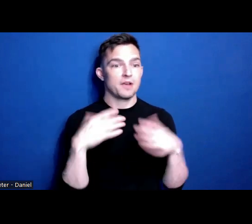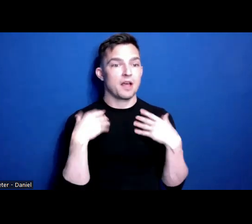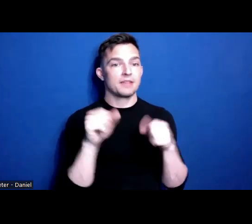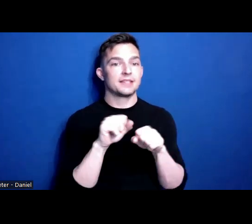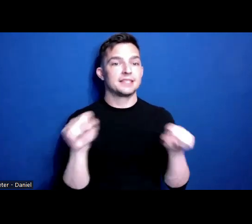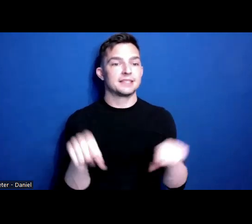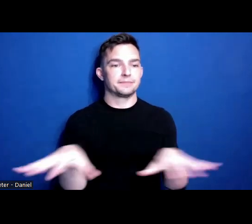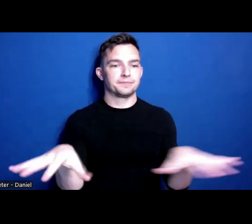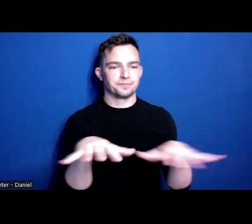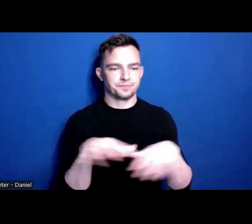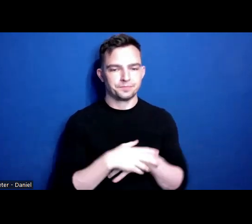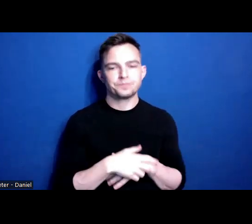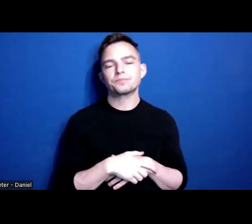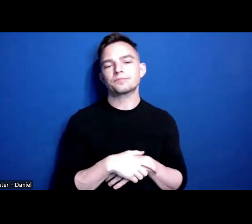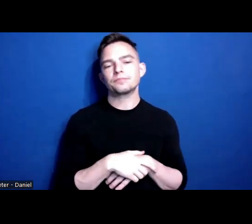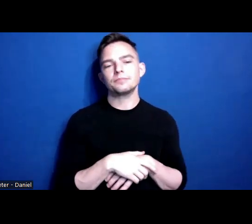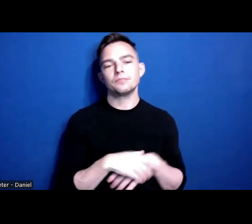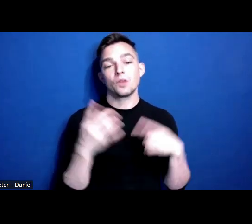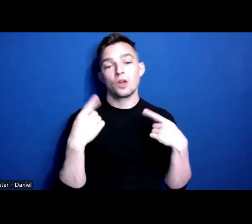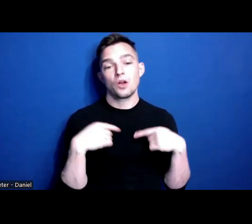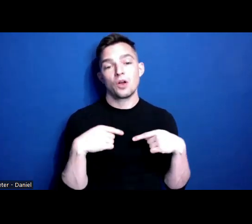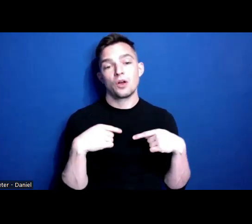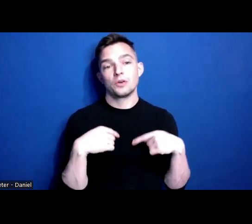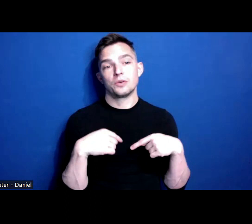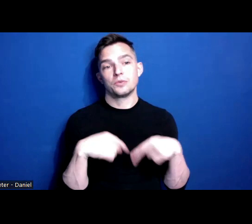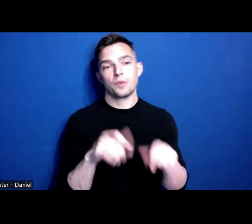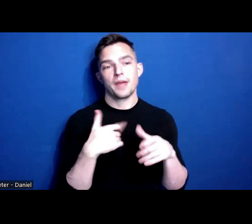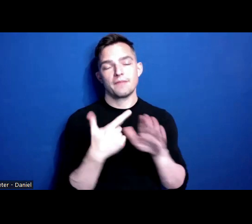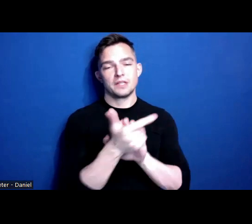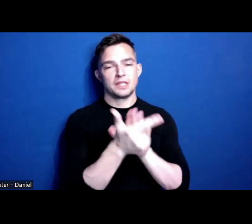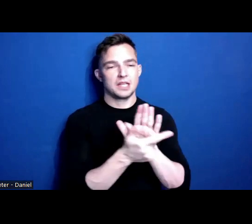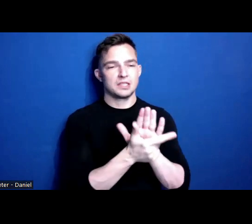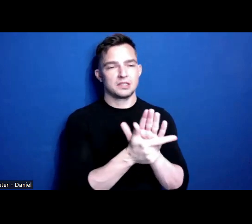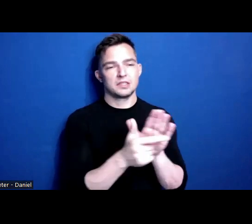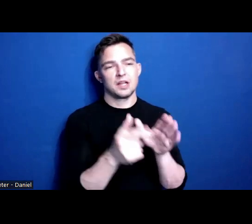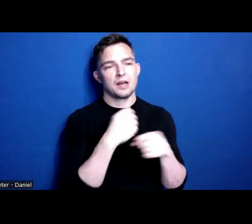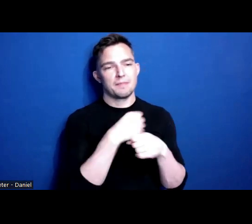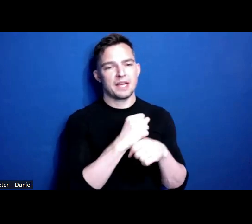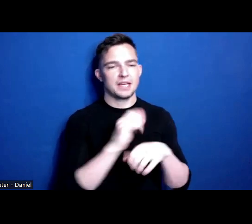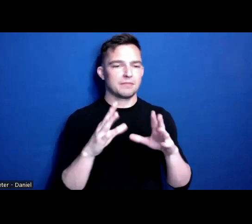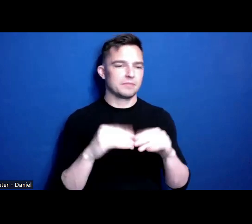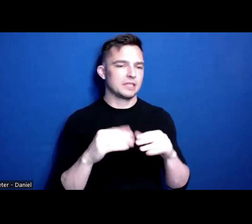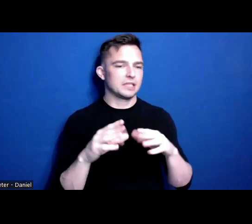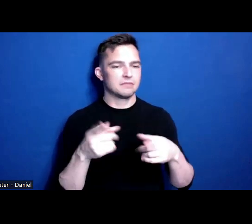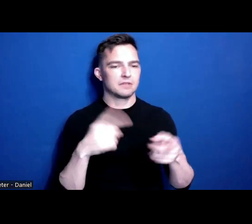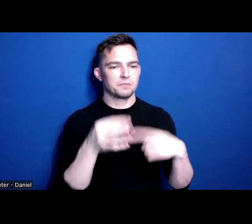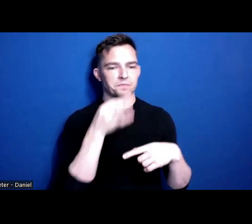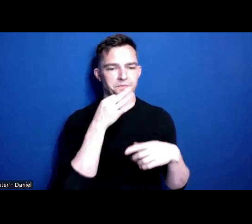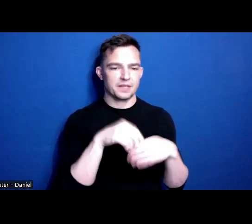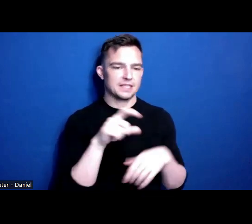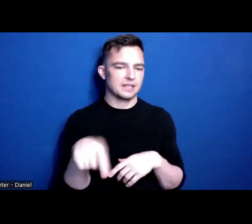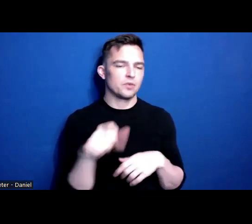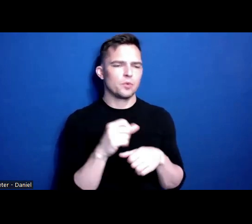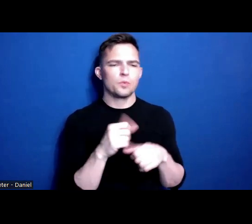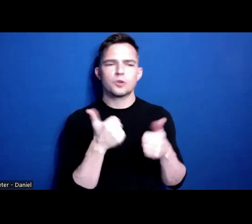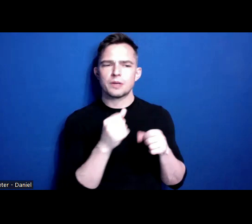system. And as we have a legislative session underway in Texas, we also are very fortunate that our legislature is focusing